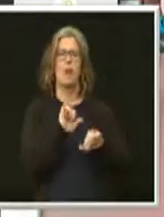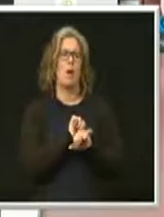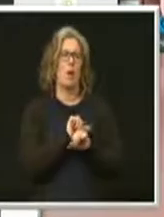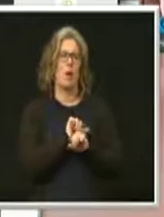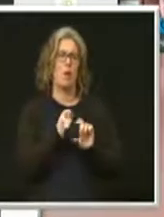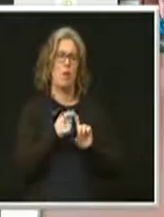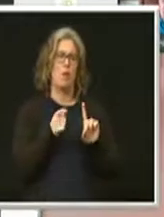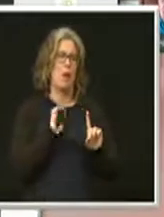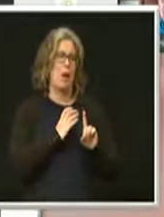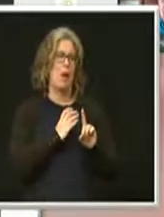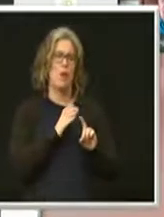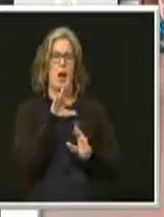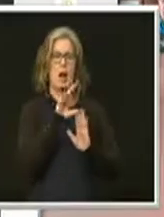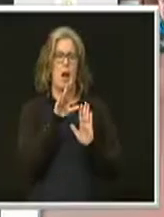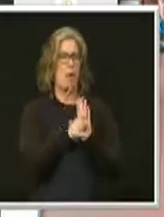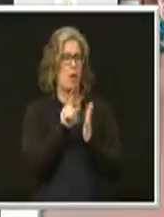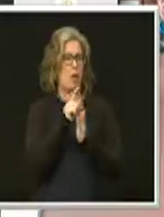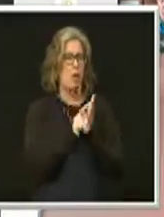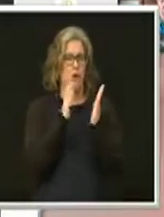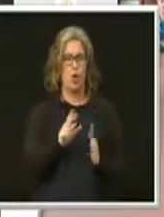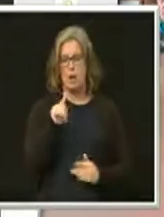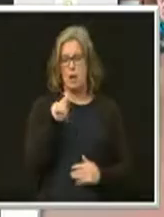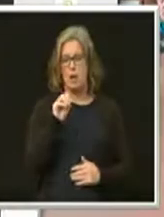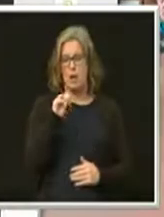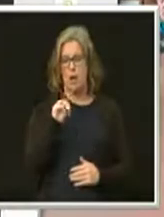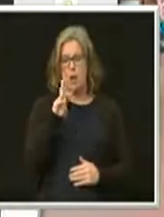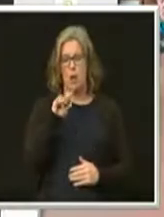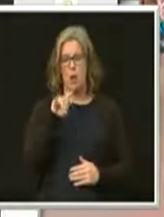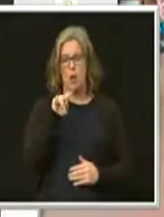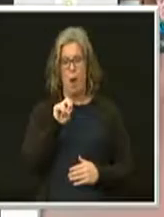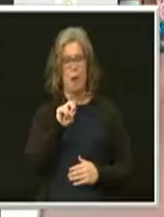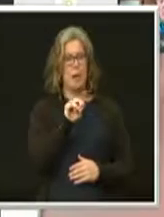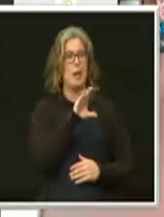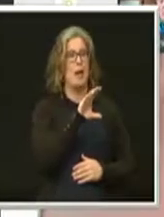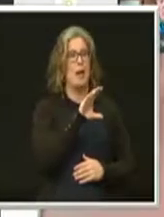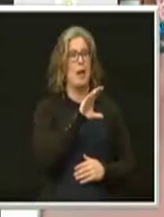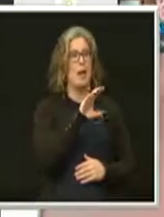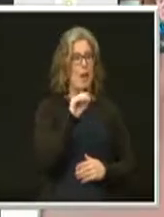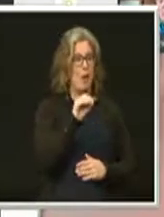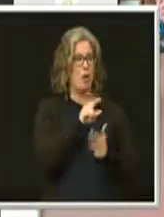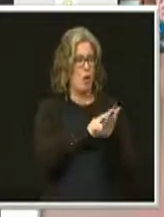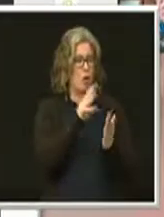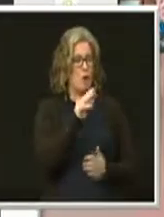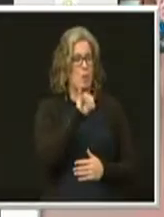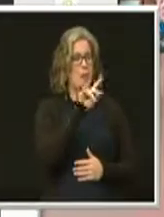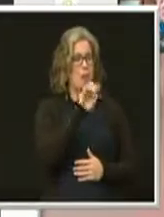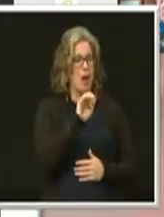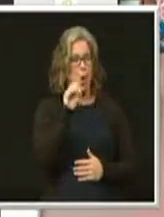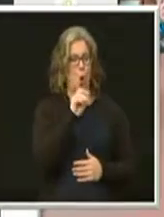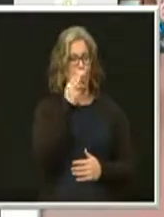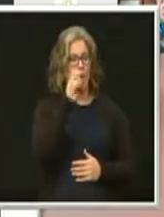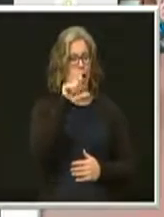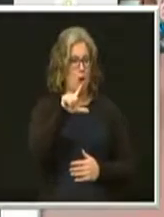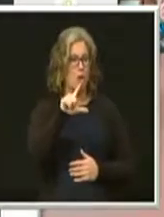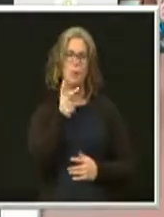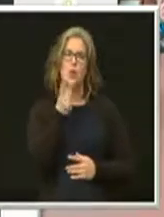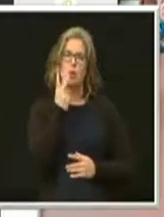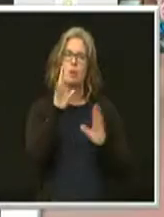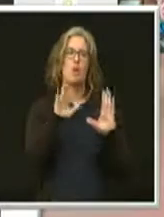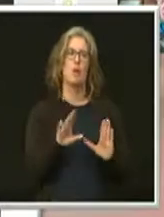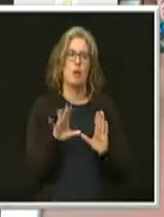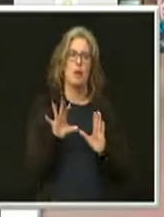from our Commonwealth Attorney, Tom Wine, and County Attorney Mike O'Connell, to extraordinary elected